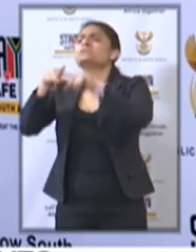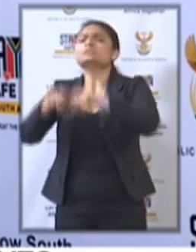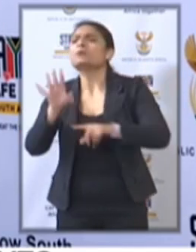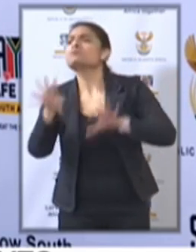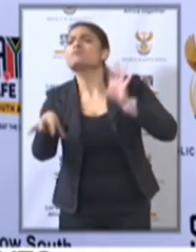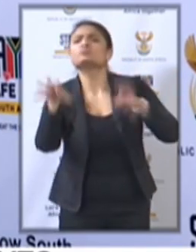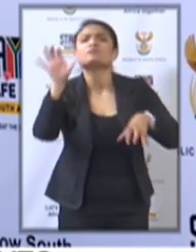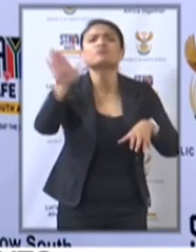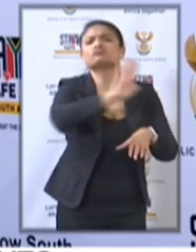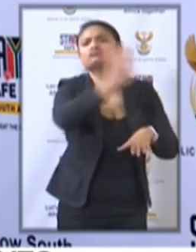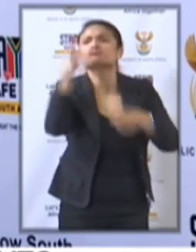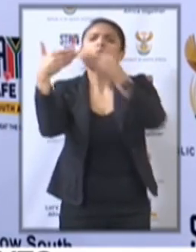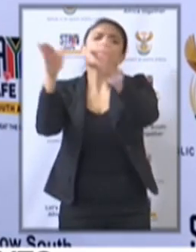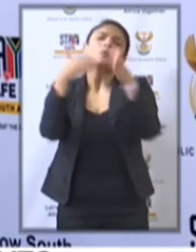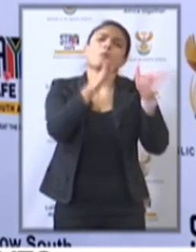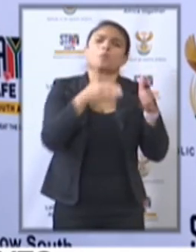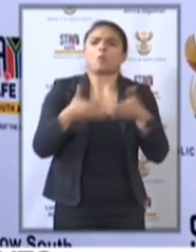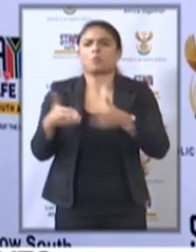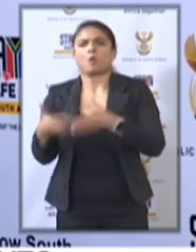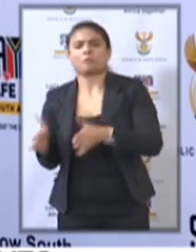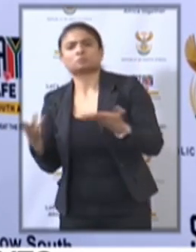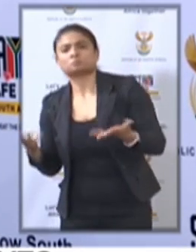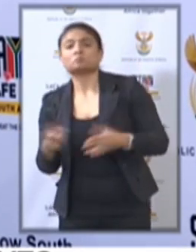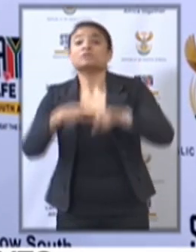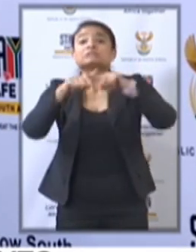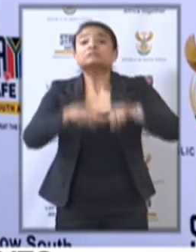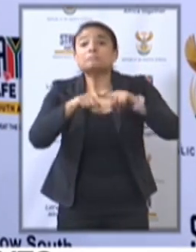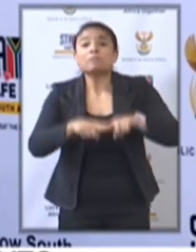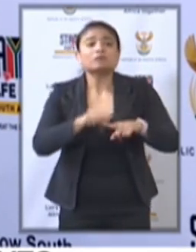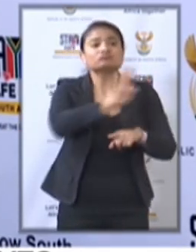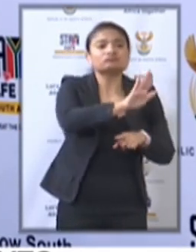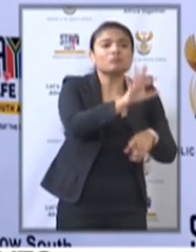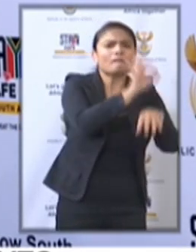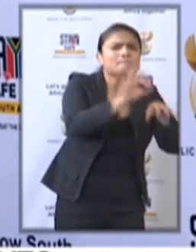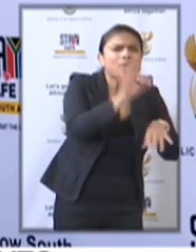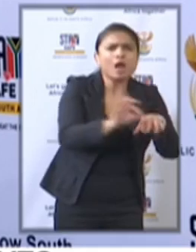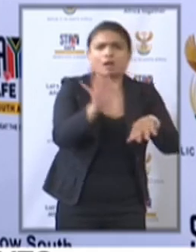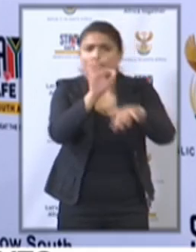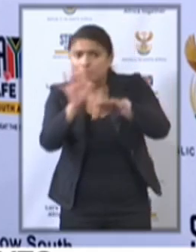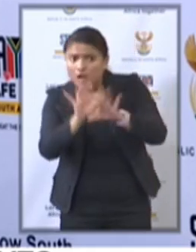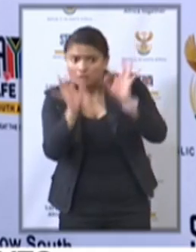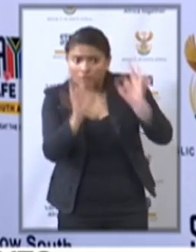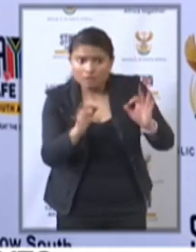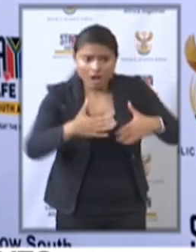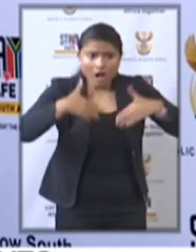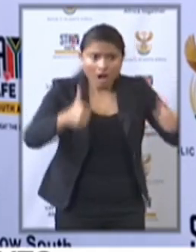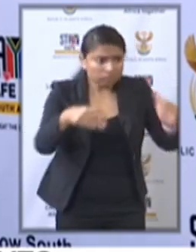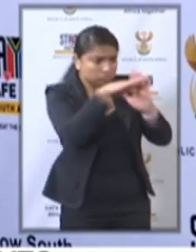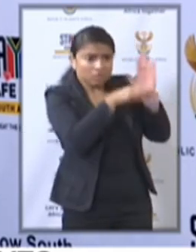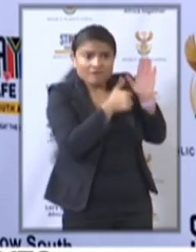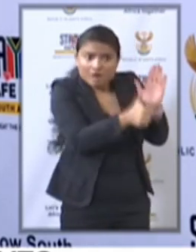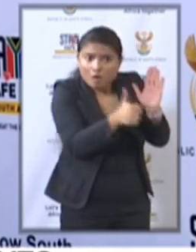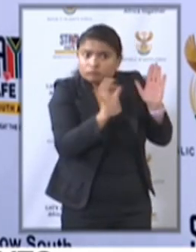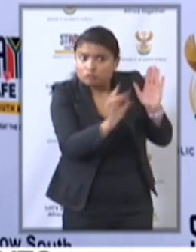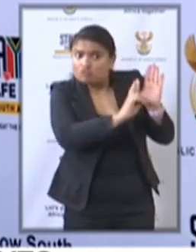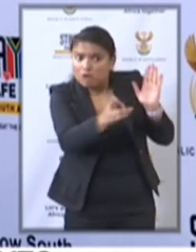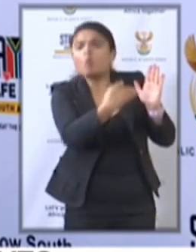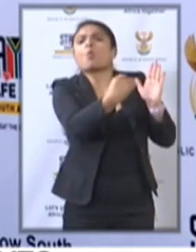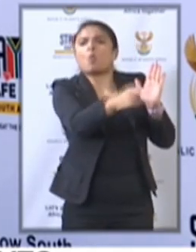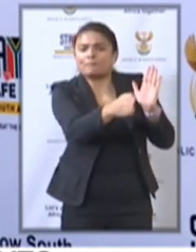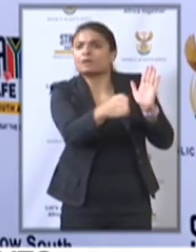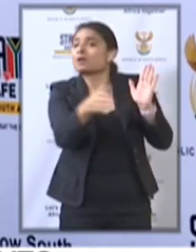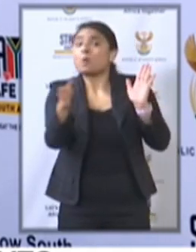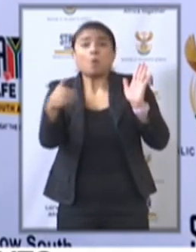the plans and state of readiness of our institutions. For example, the following institutions have planned to reintegrate